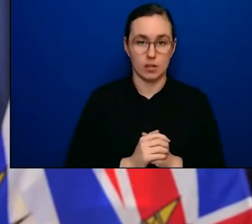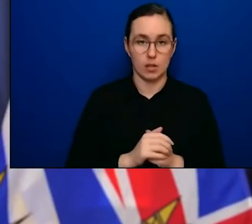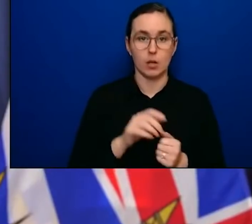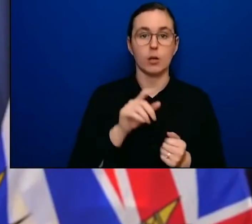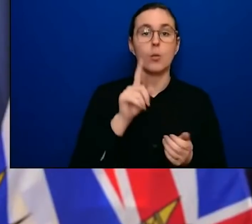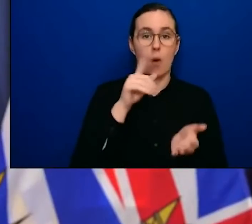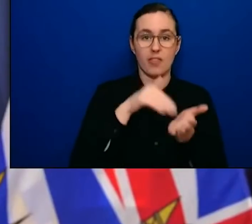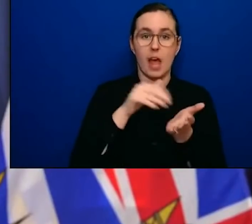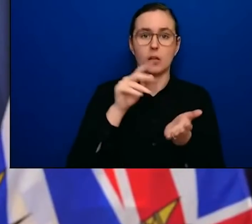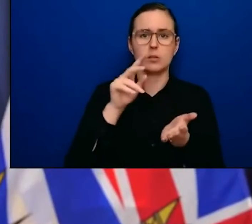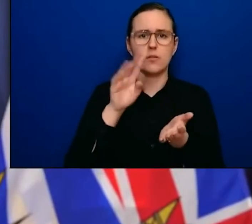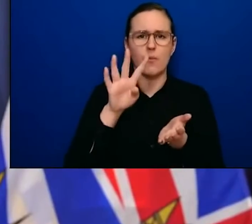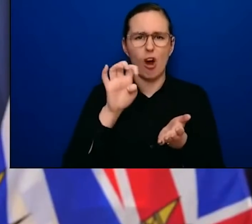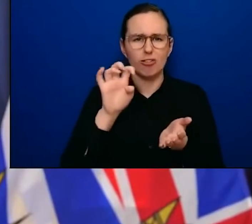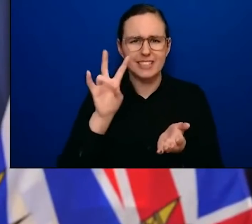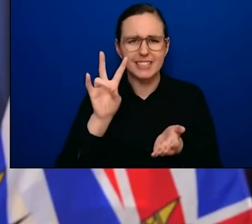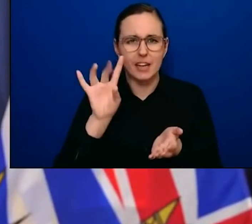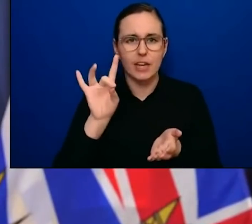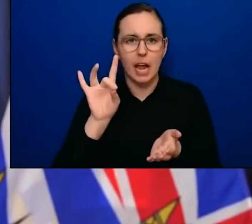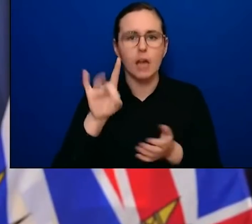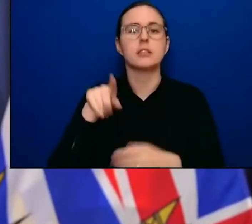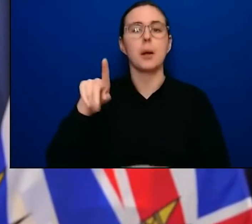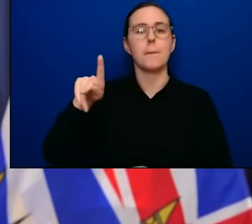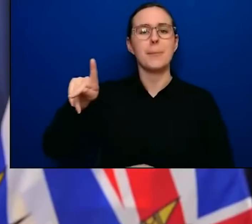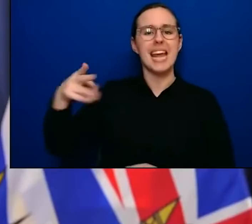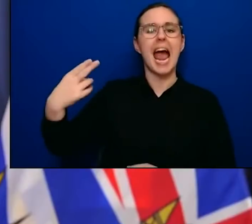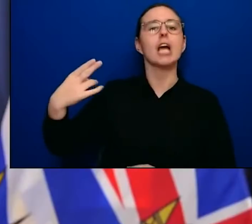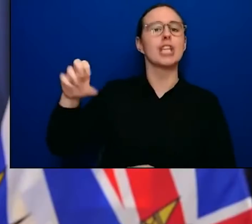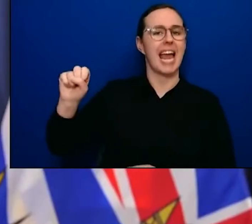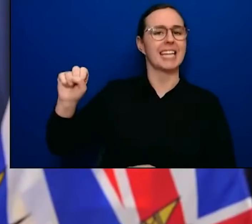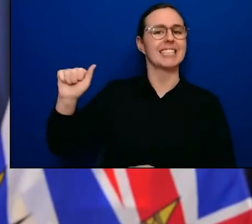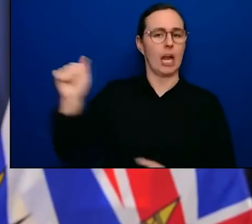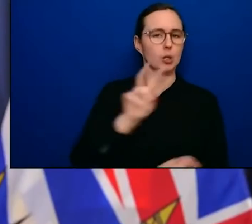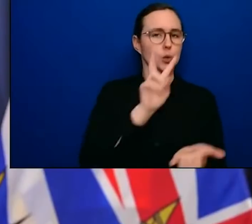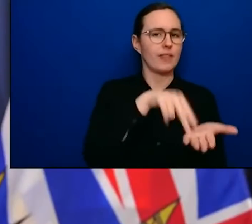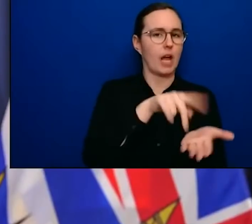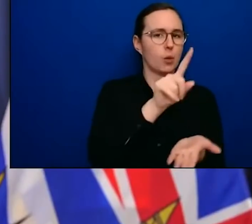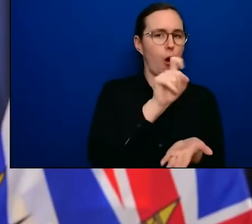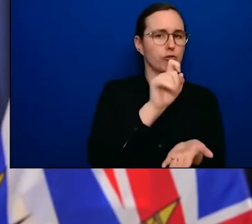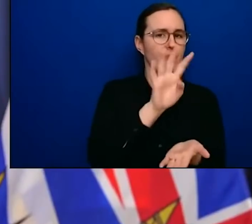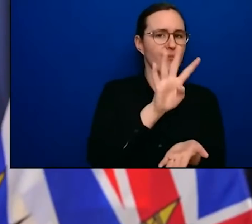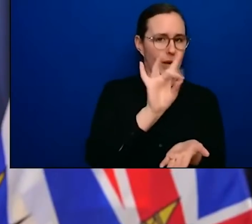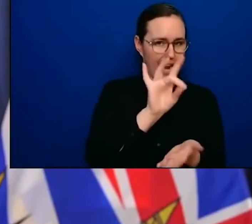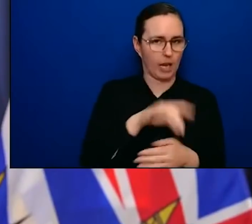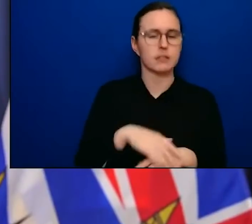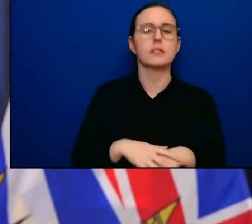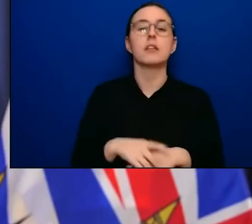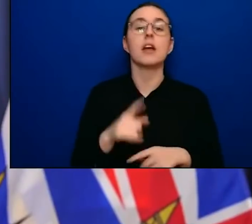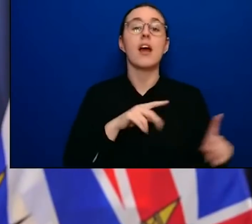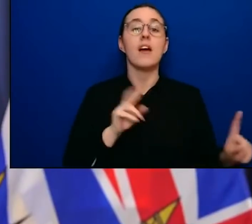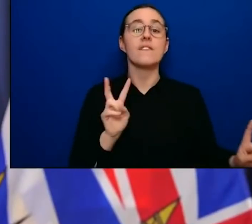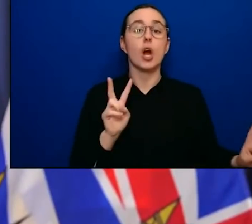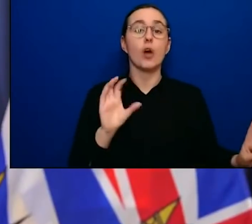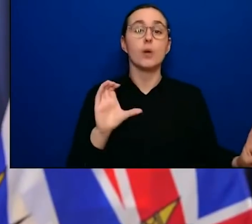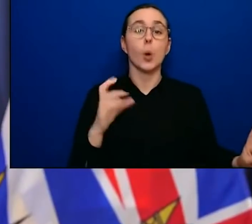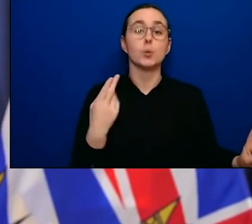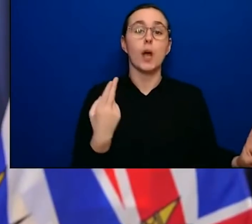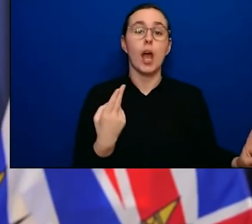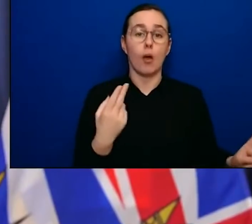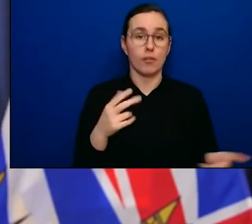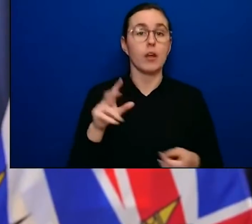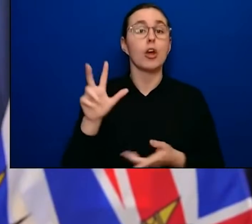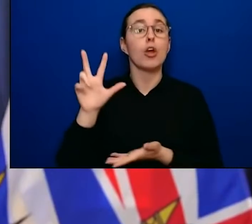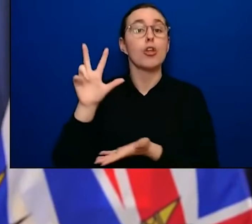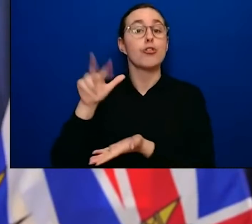1,478 in the Provincial Health Services Authority, 2,044 in Vancouver Coastal Health, 3,018 in Island